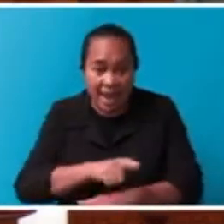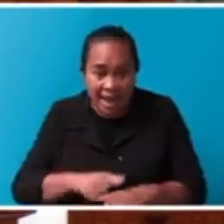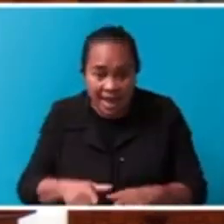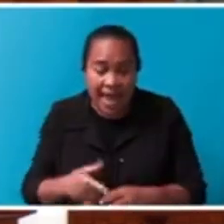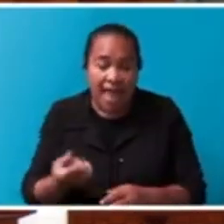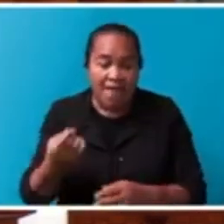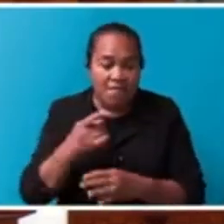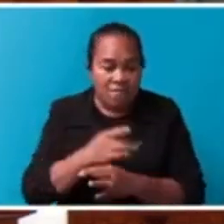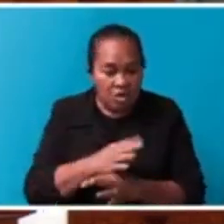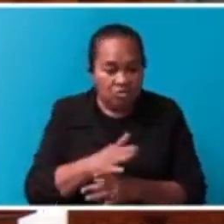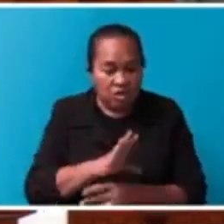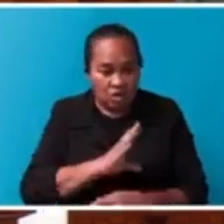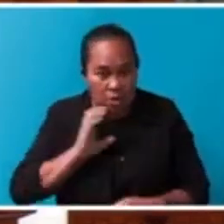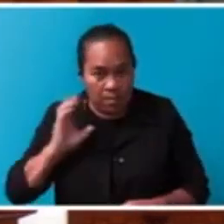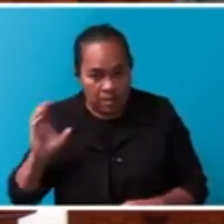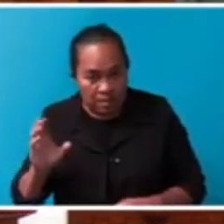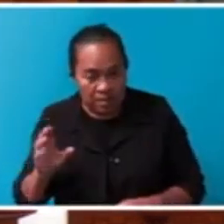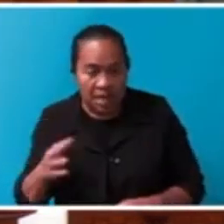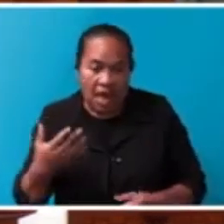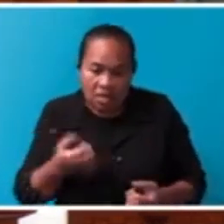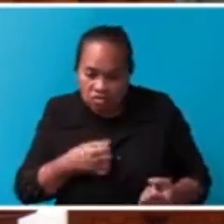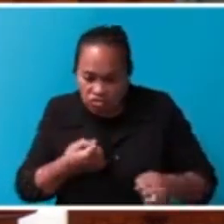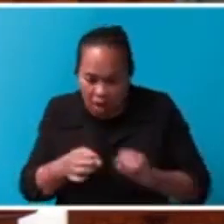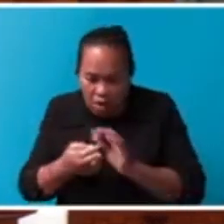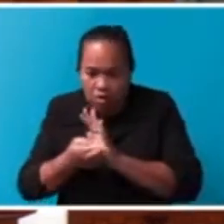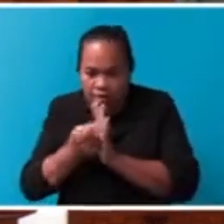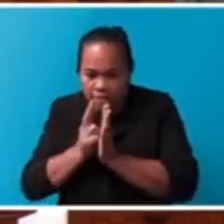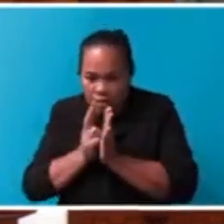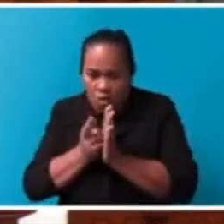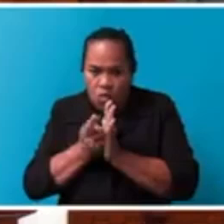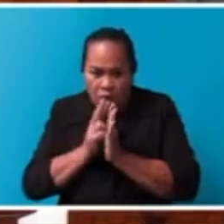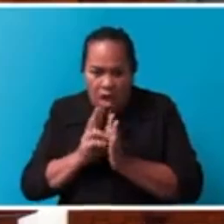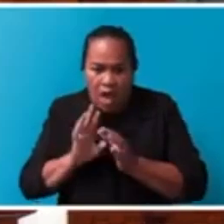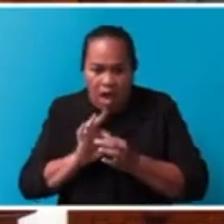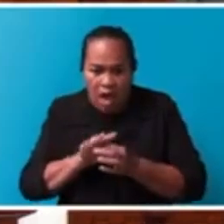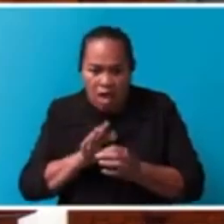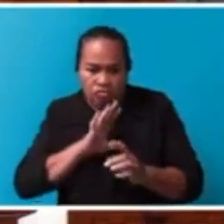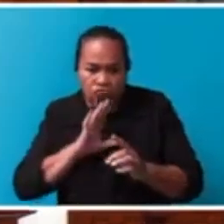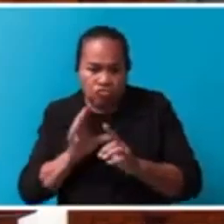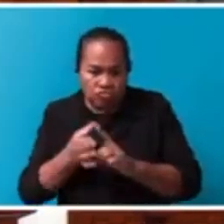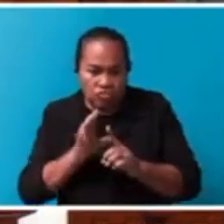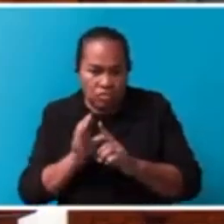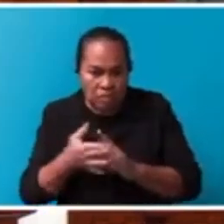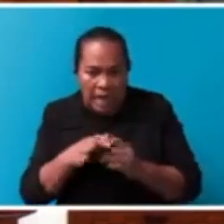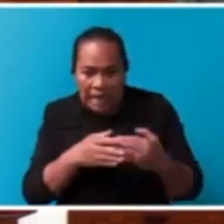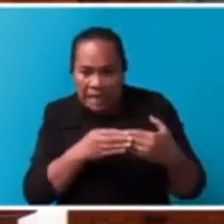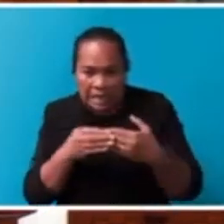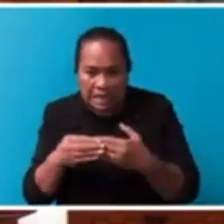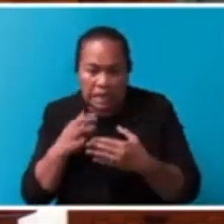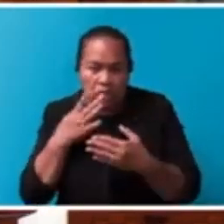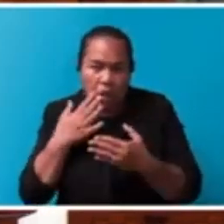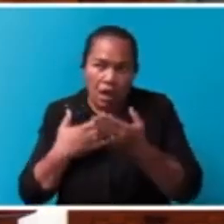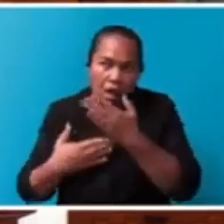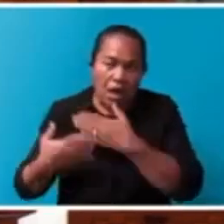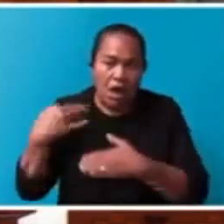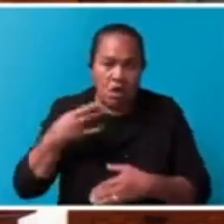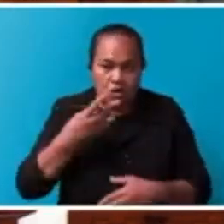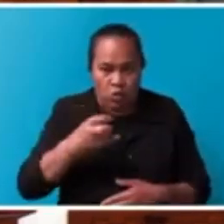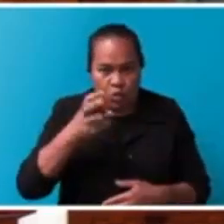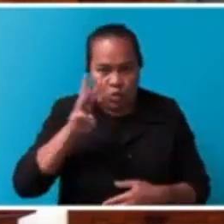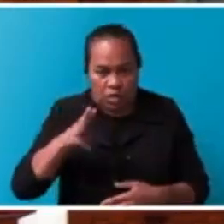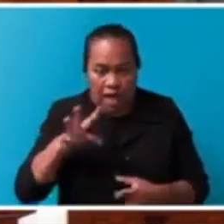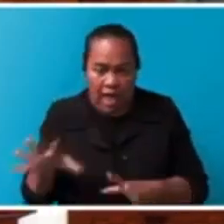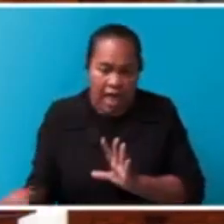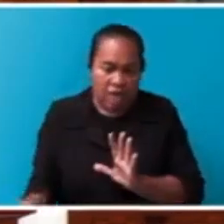Fisheries Commission has strategically reviewed its traditional leaders awareness package in 2023, adopting